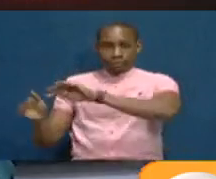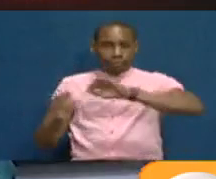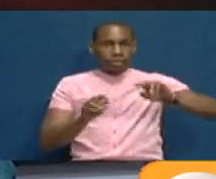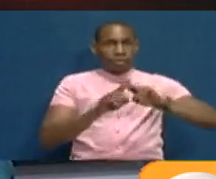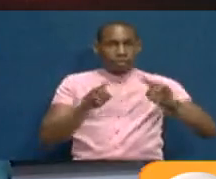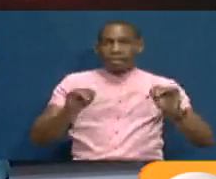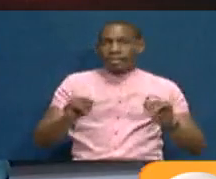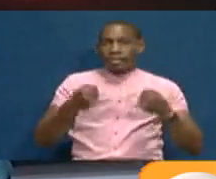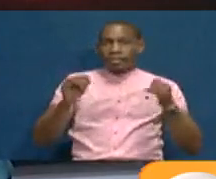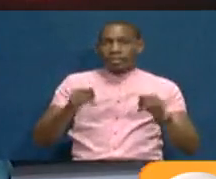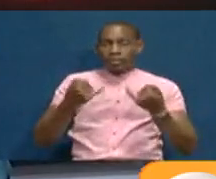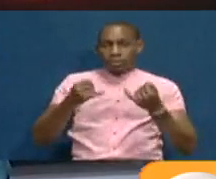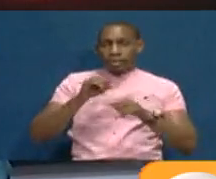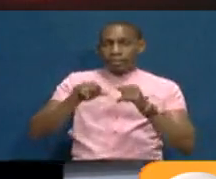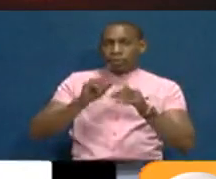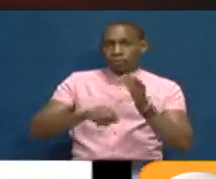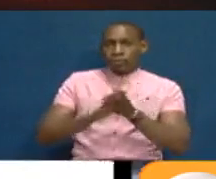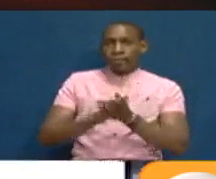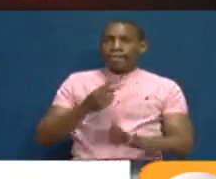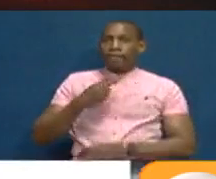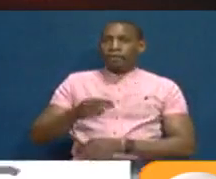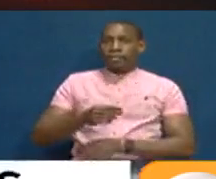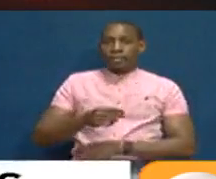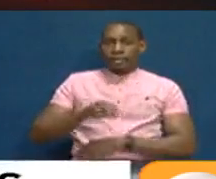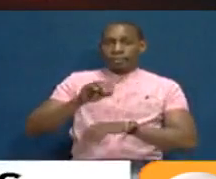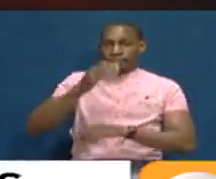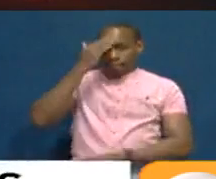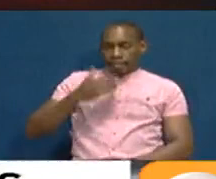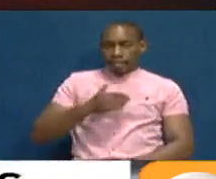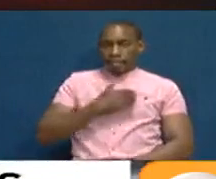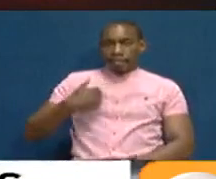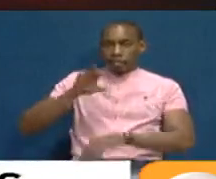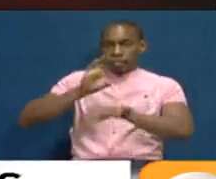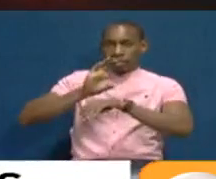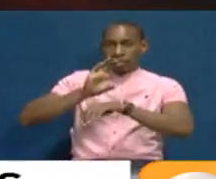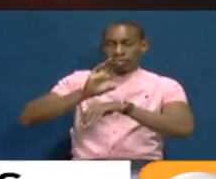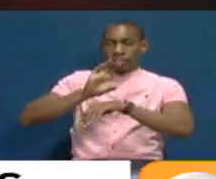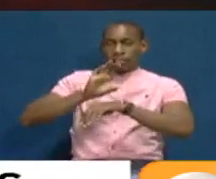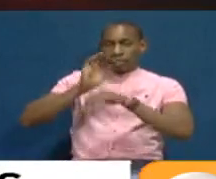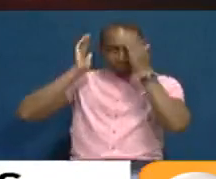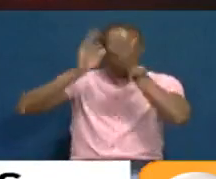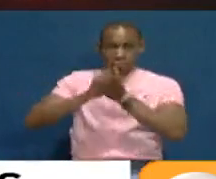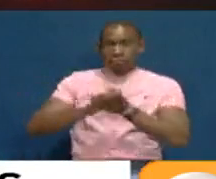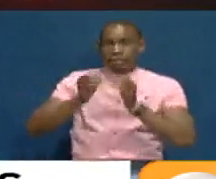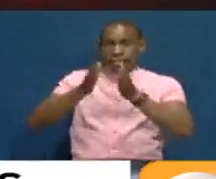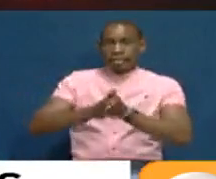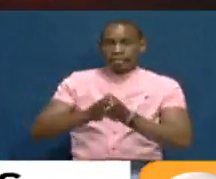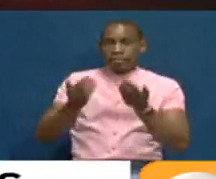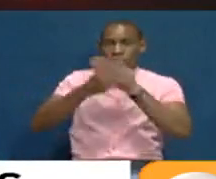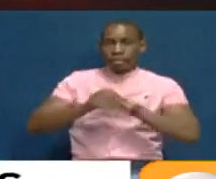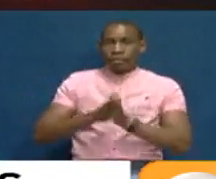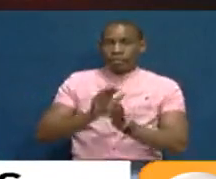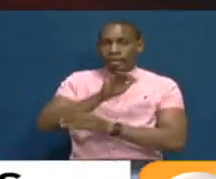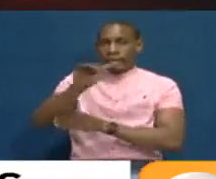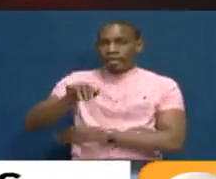We begin the bulletin with a voice from Catholic bishops on election matters. And tonight, the bishops are urging